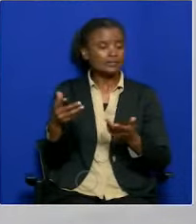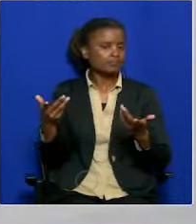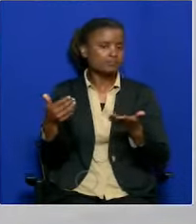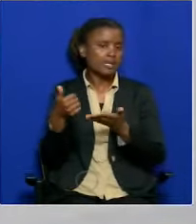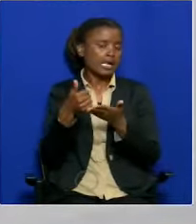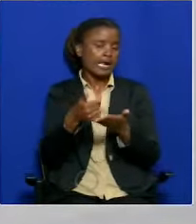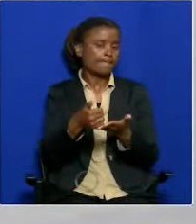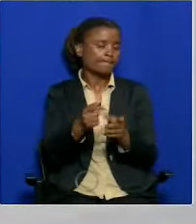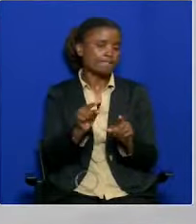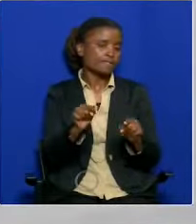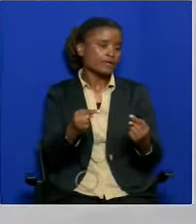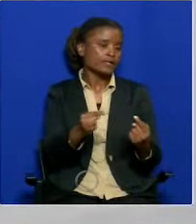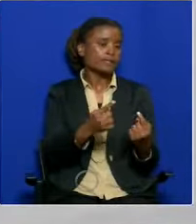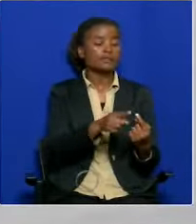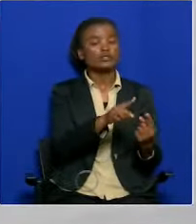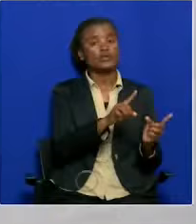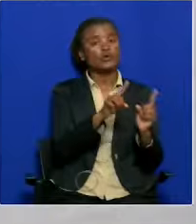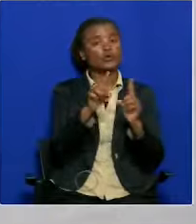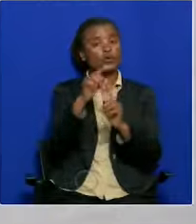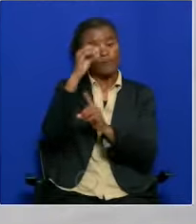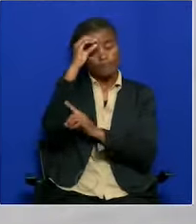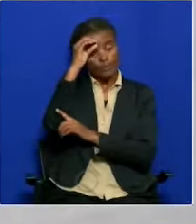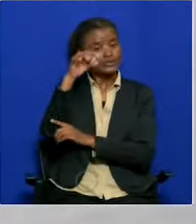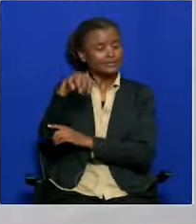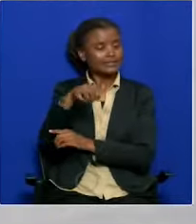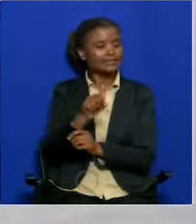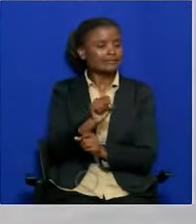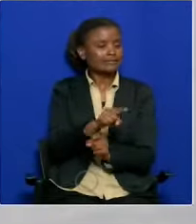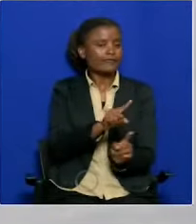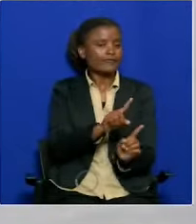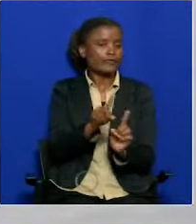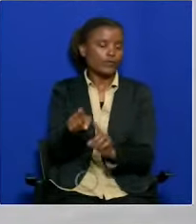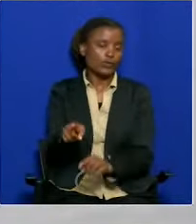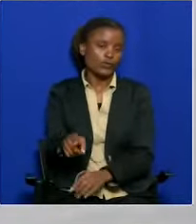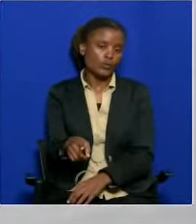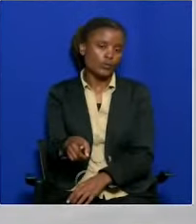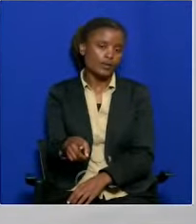police station. But anyhow, as I have indicated before,